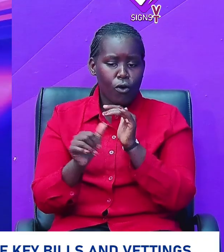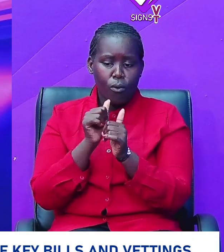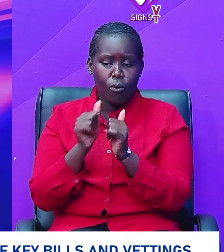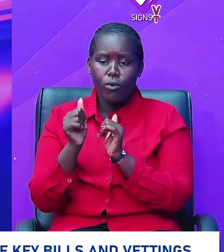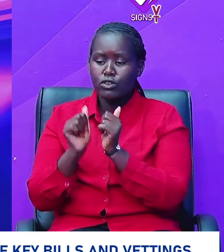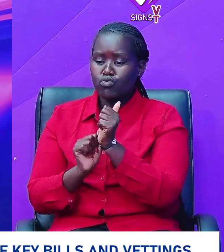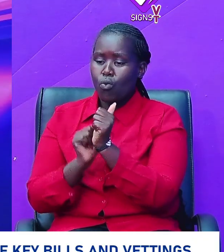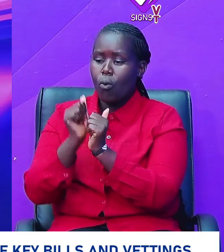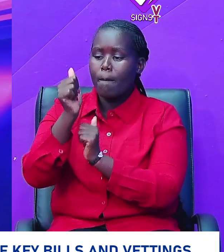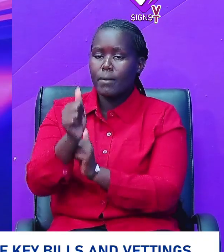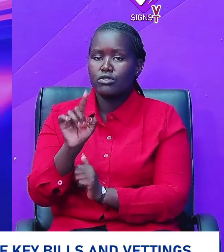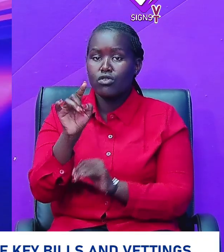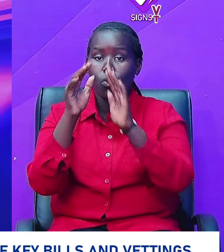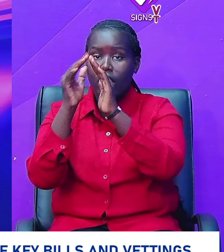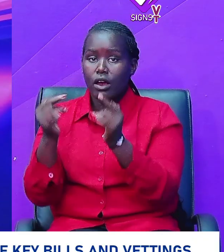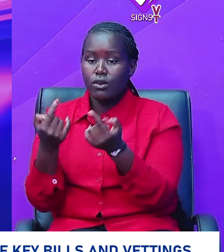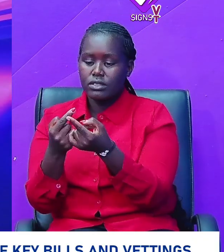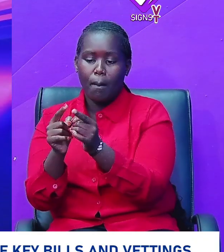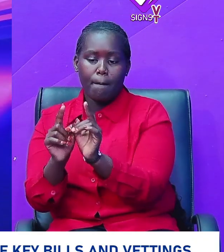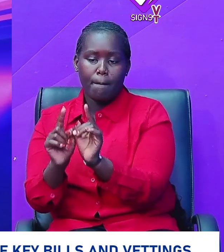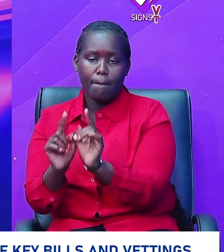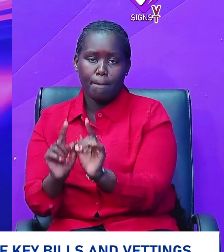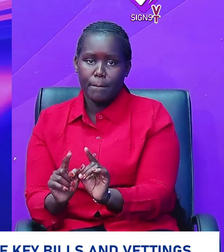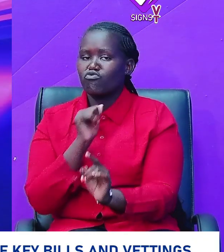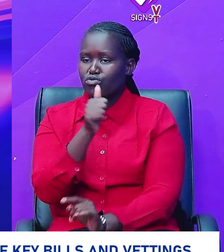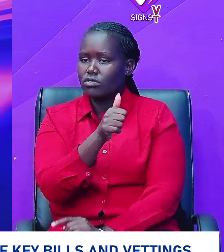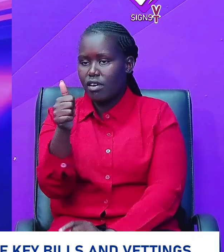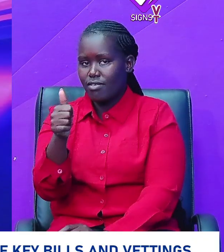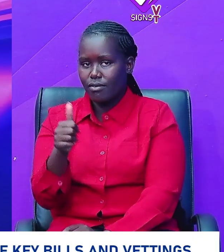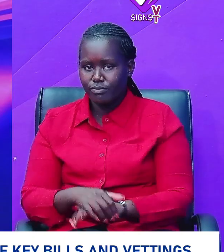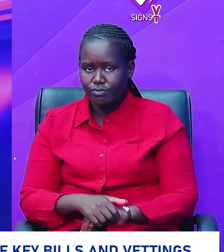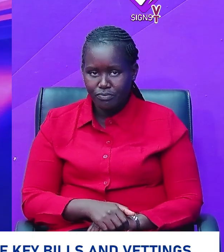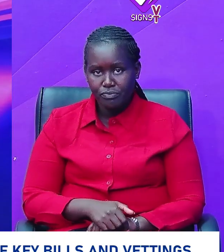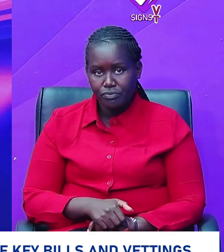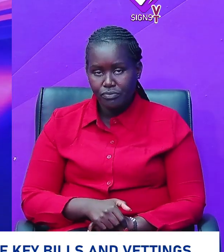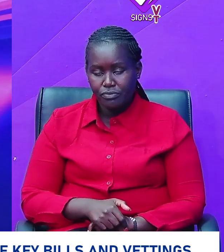passed by one house but not the other.